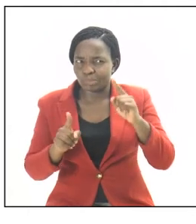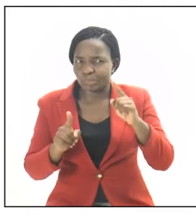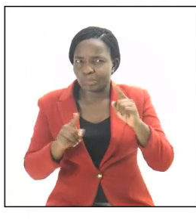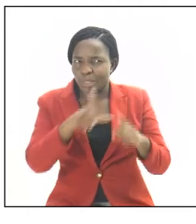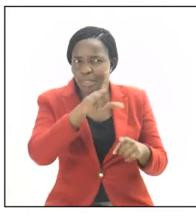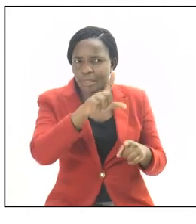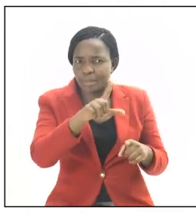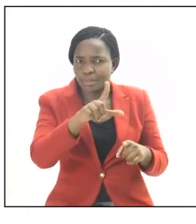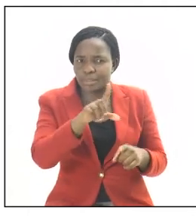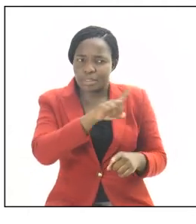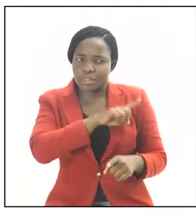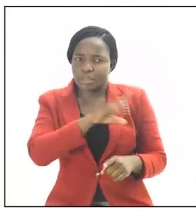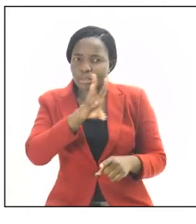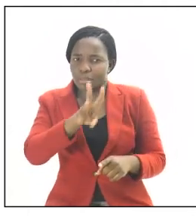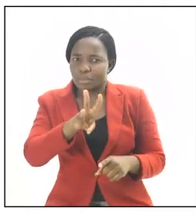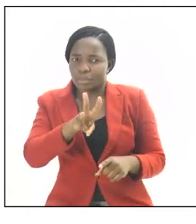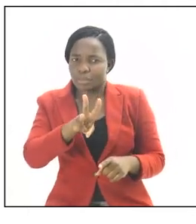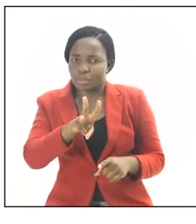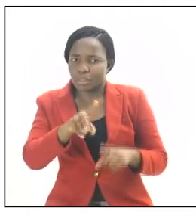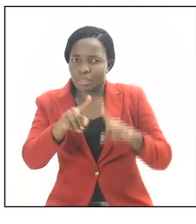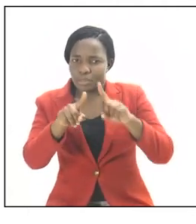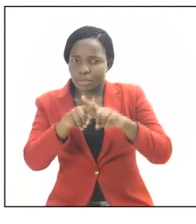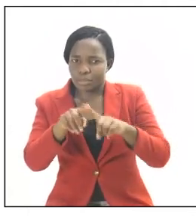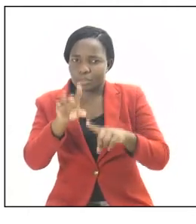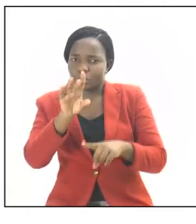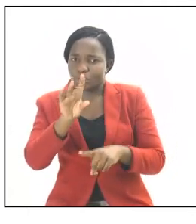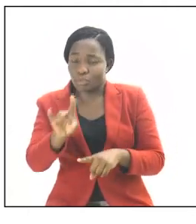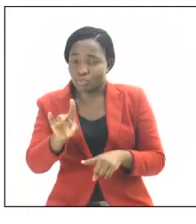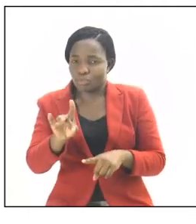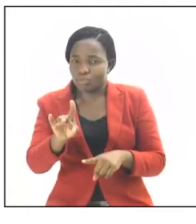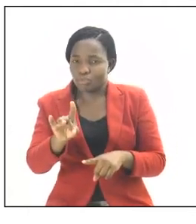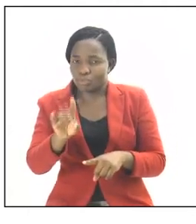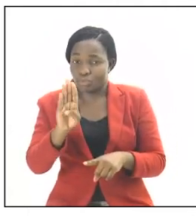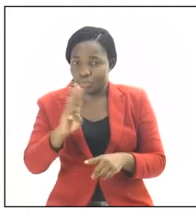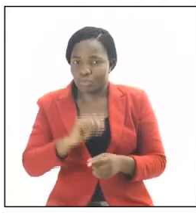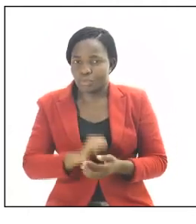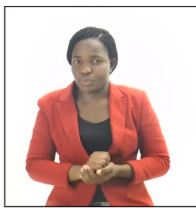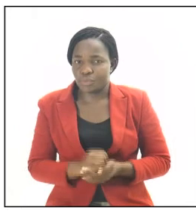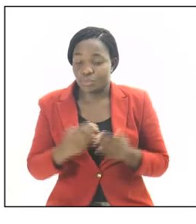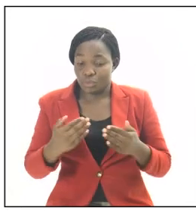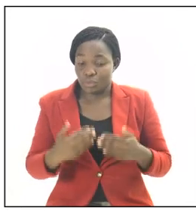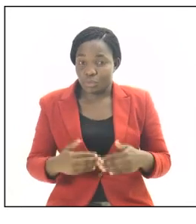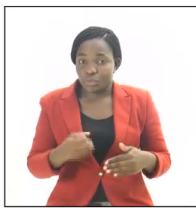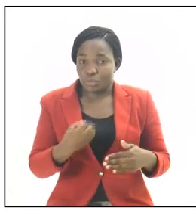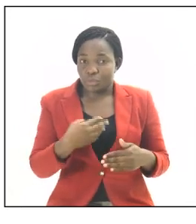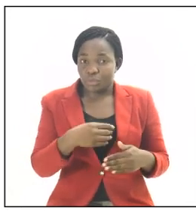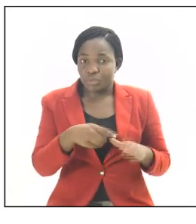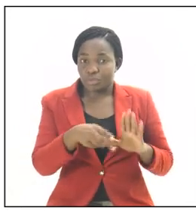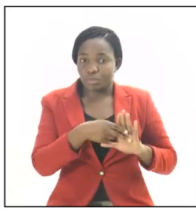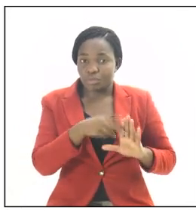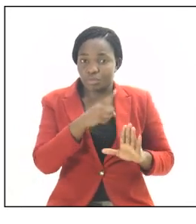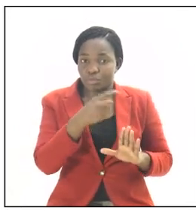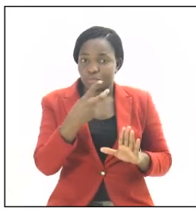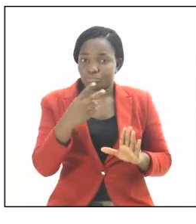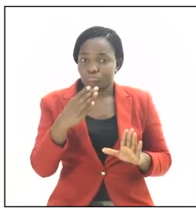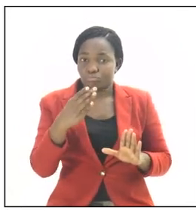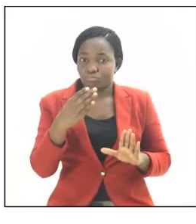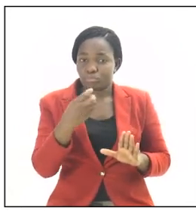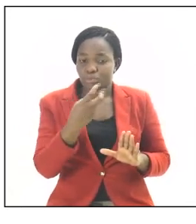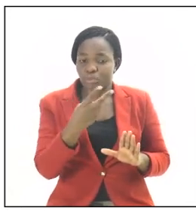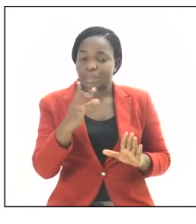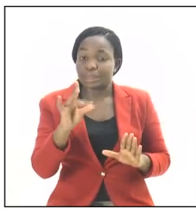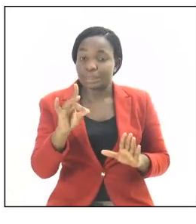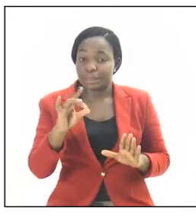length 16 times the breadth 8, which gives us 128 centimeters